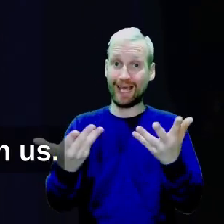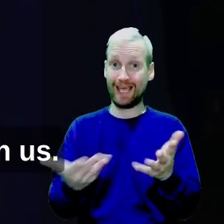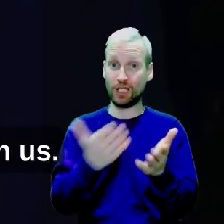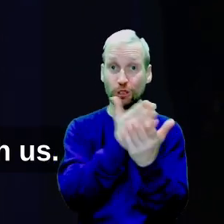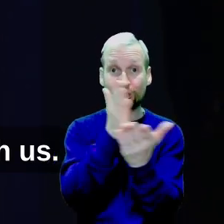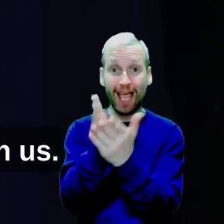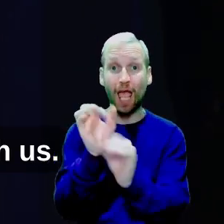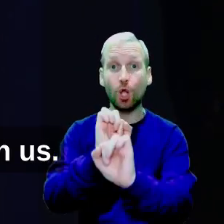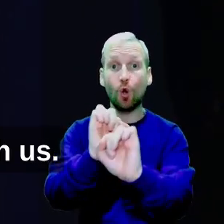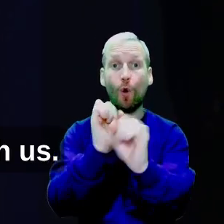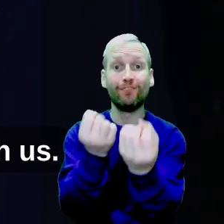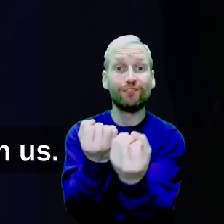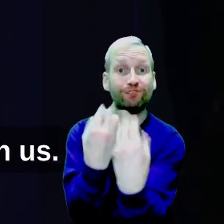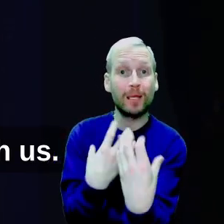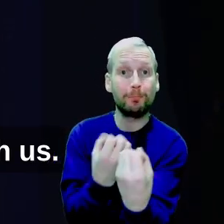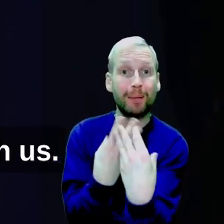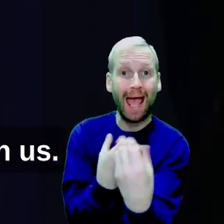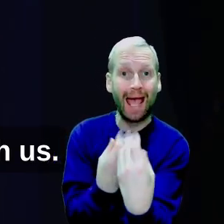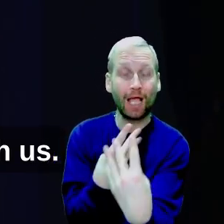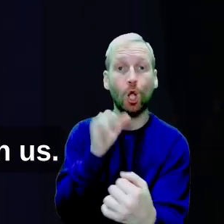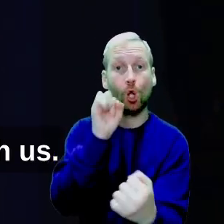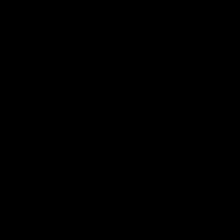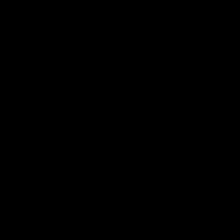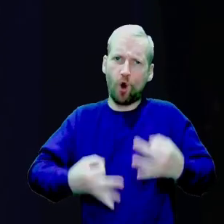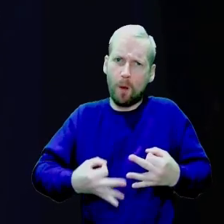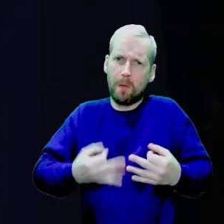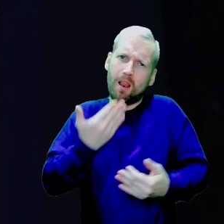your feedback and your experiences with us.